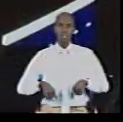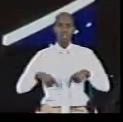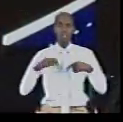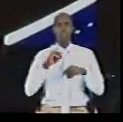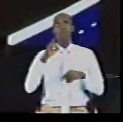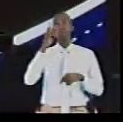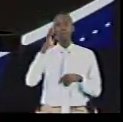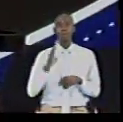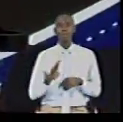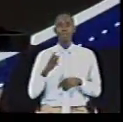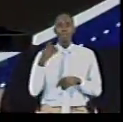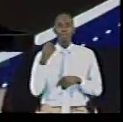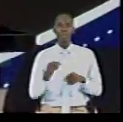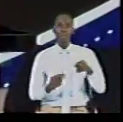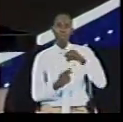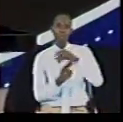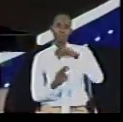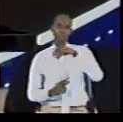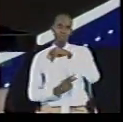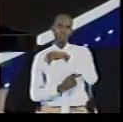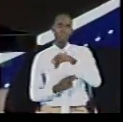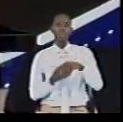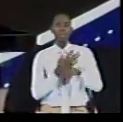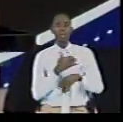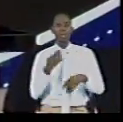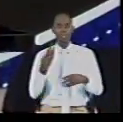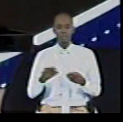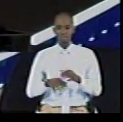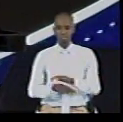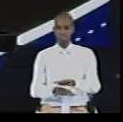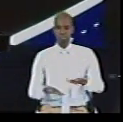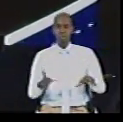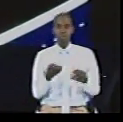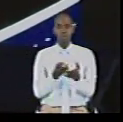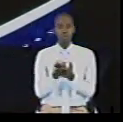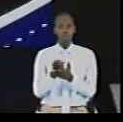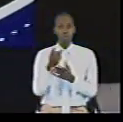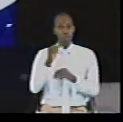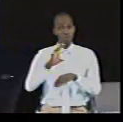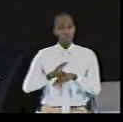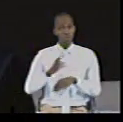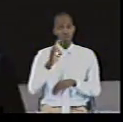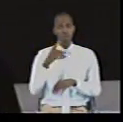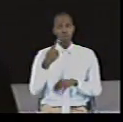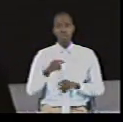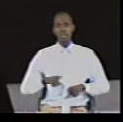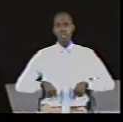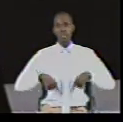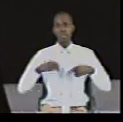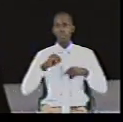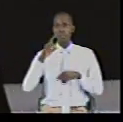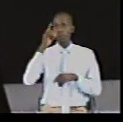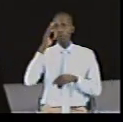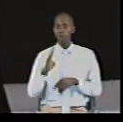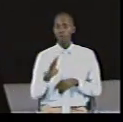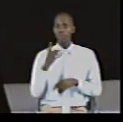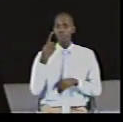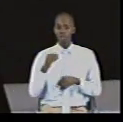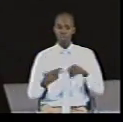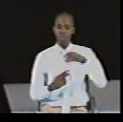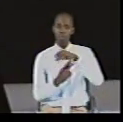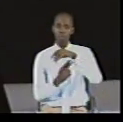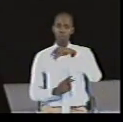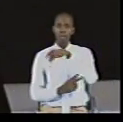pillar and ground of truth. The church of the living God, the pillar